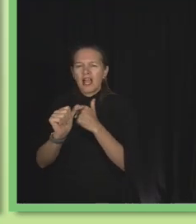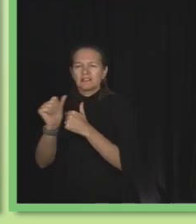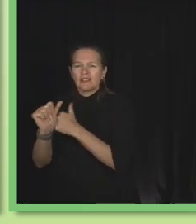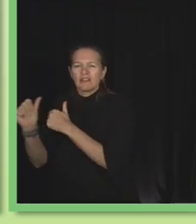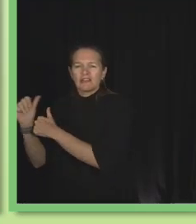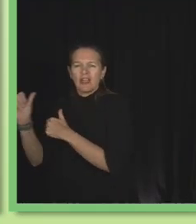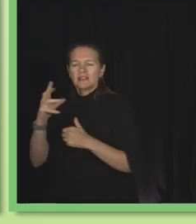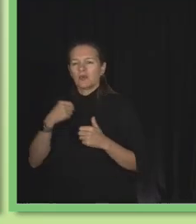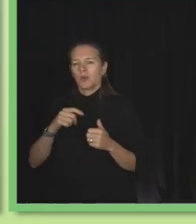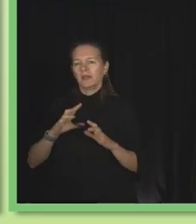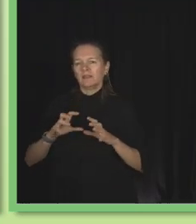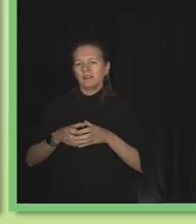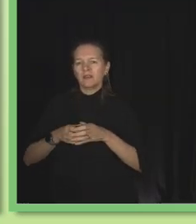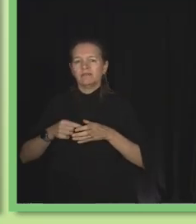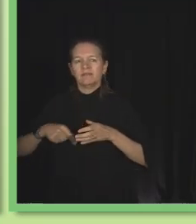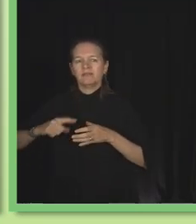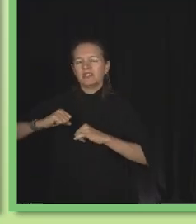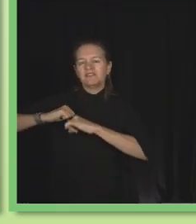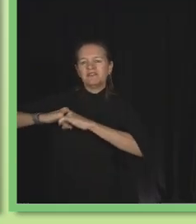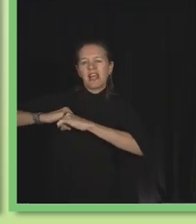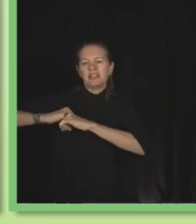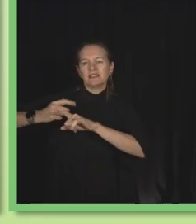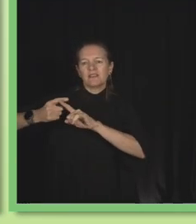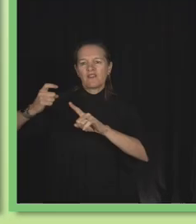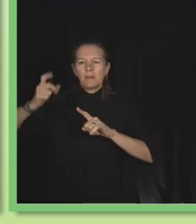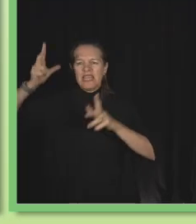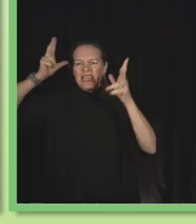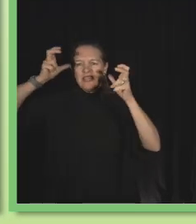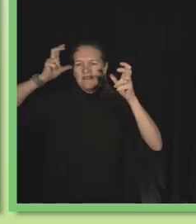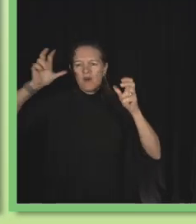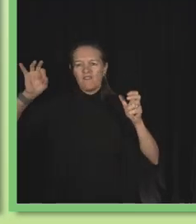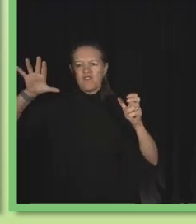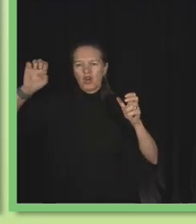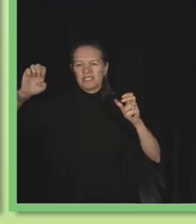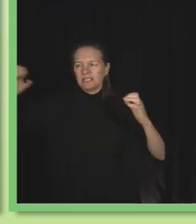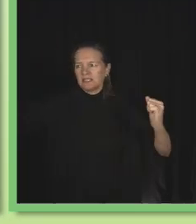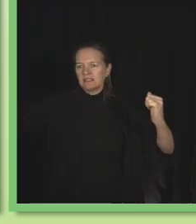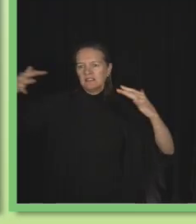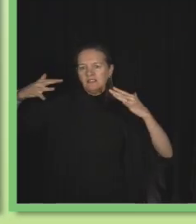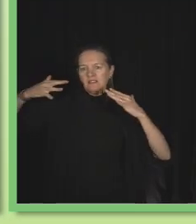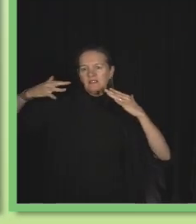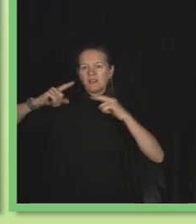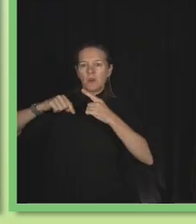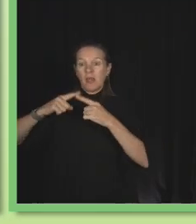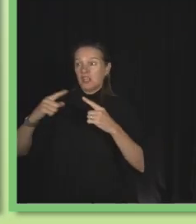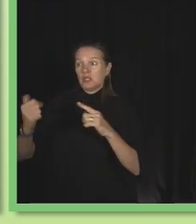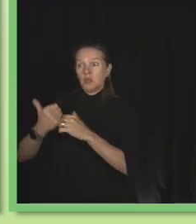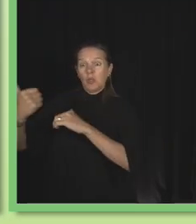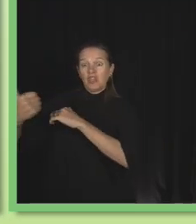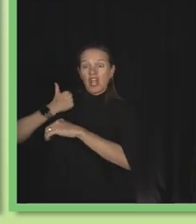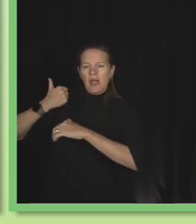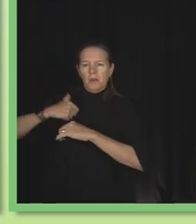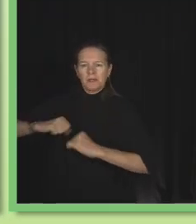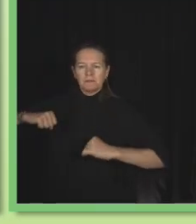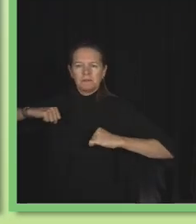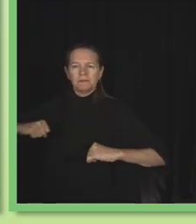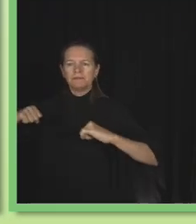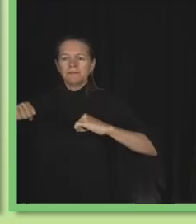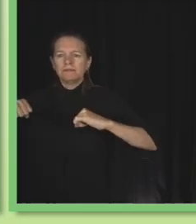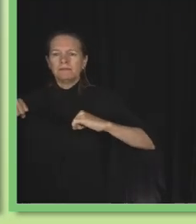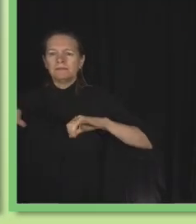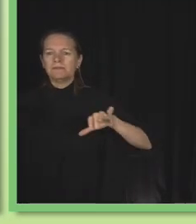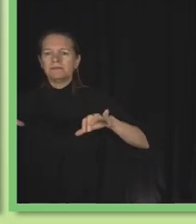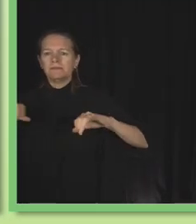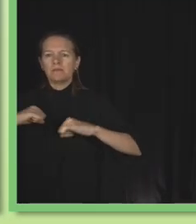They form the arsenal to defend against the evil forces out there. Whenever there is a new threat, we jump into action to protect